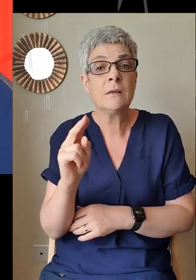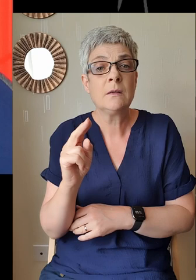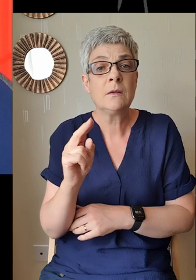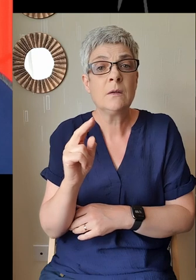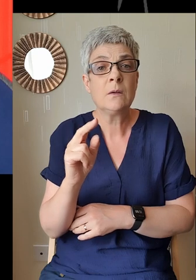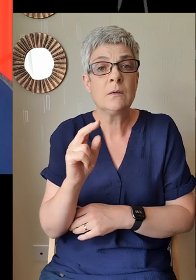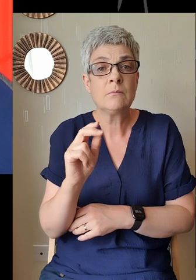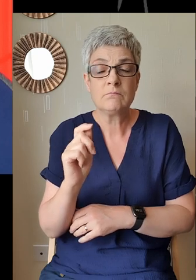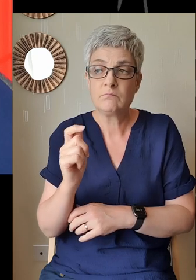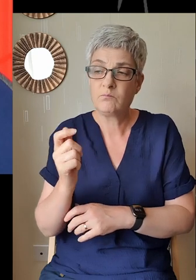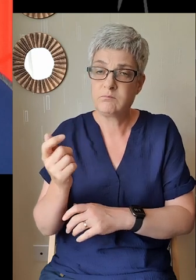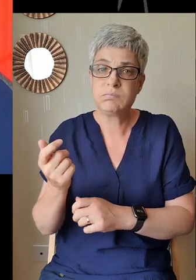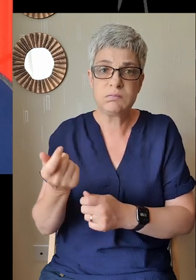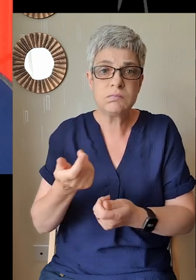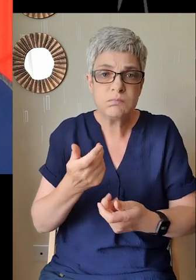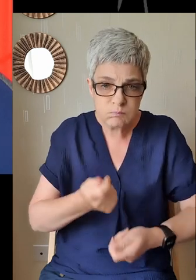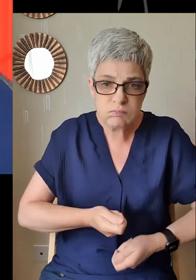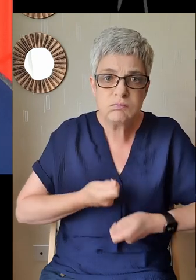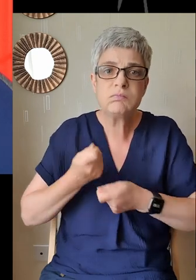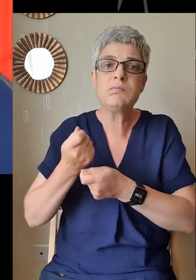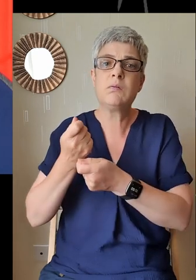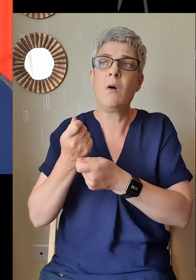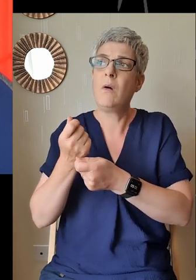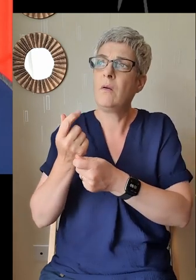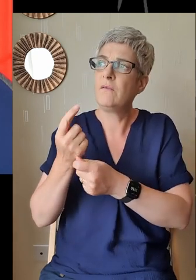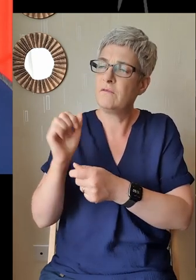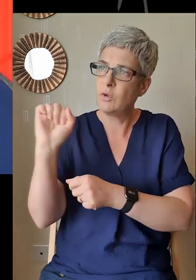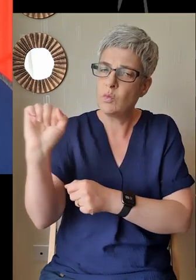were brought for your salvation.